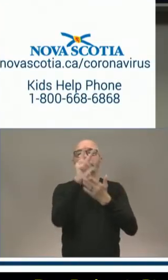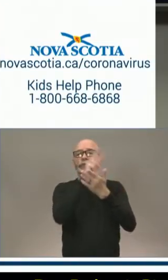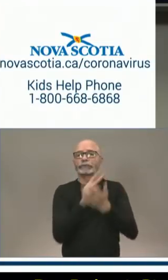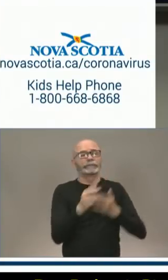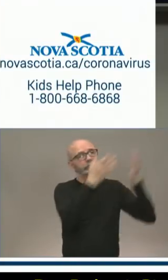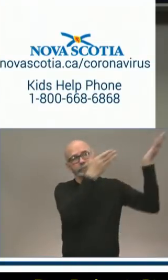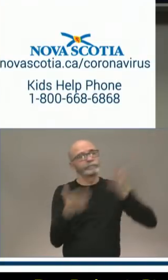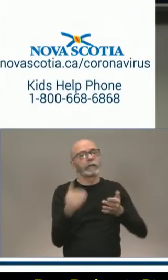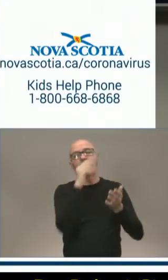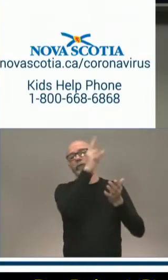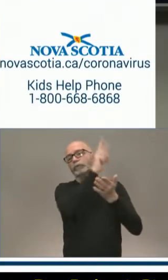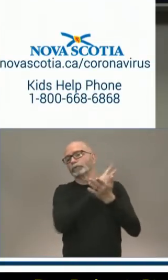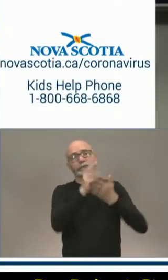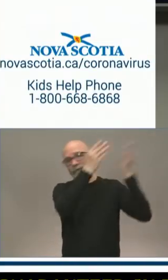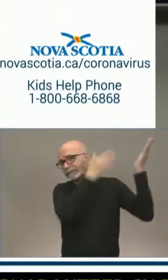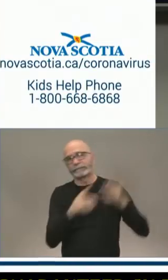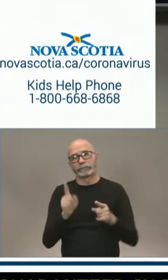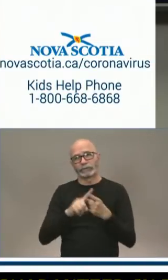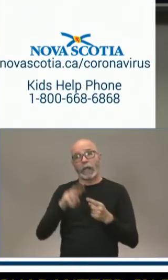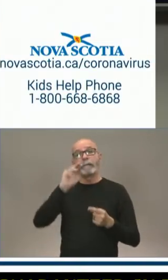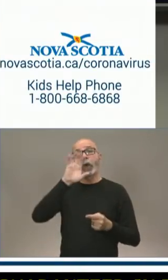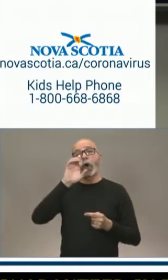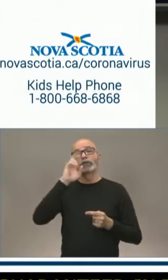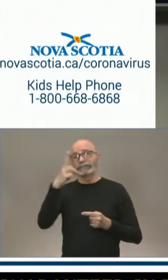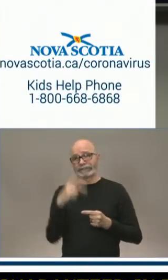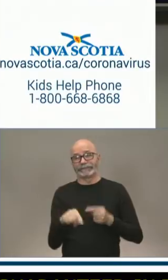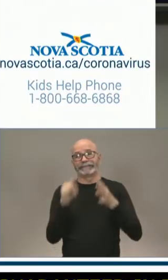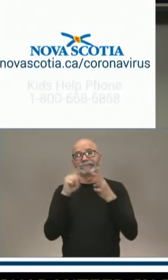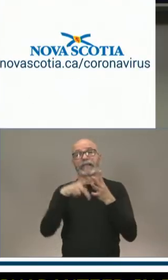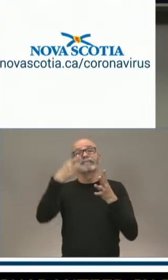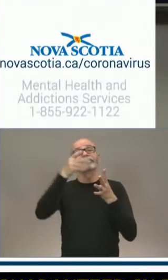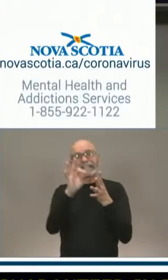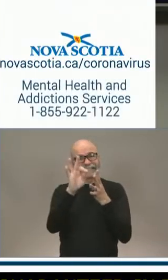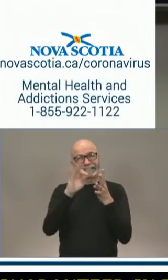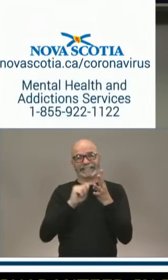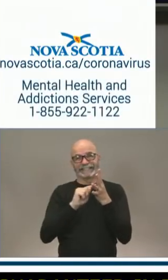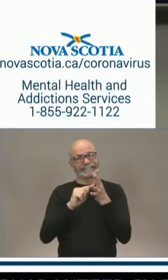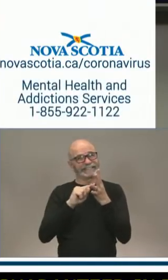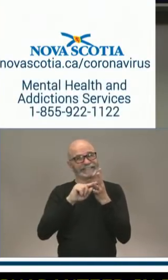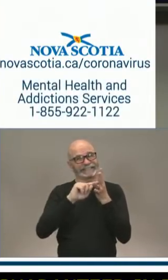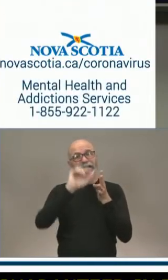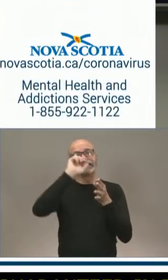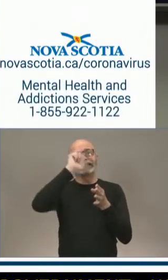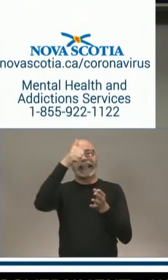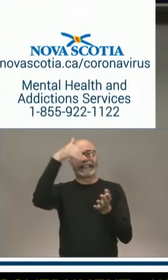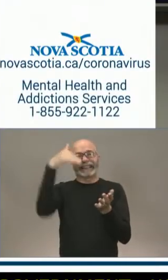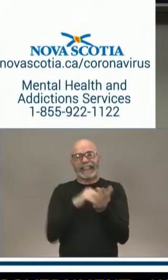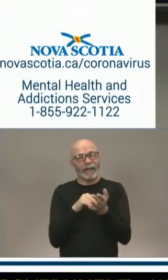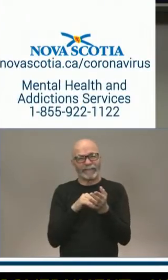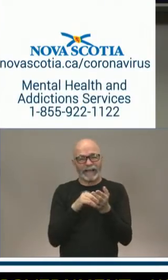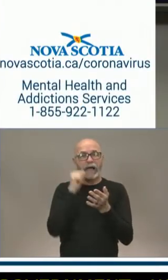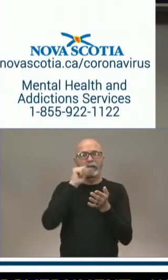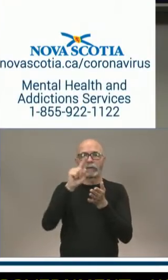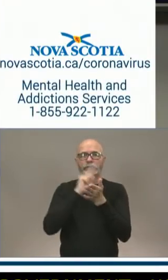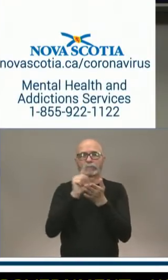roughly 10,000 doses of Pfizer vaccine per week. And we have another shipment of Moderna coming